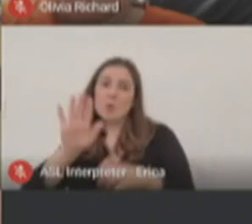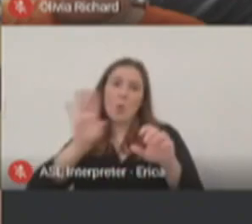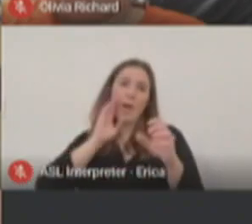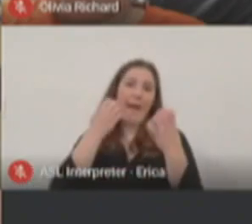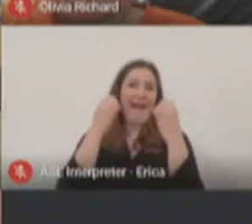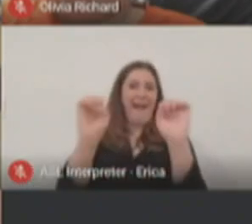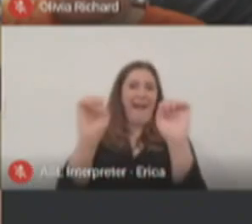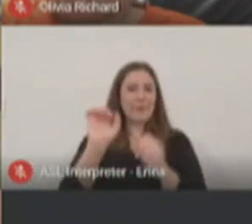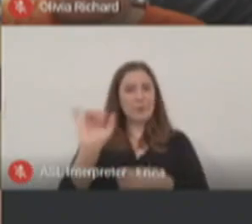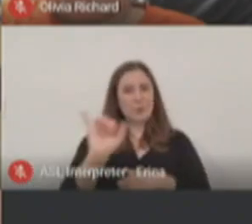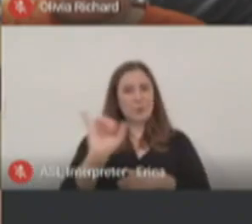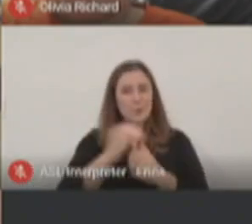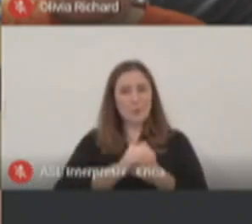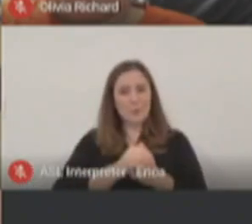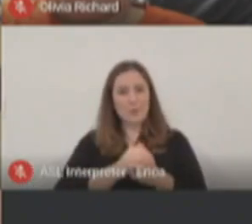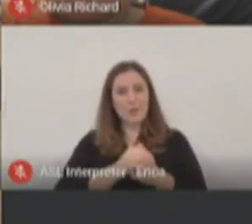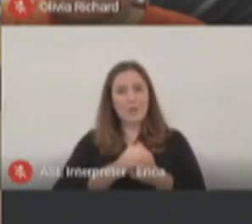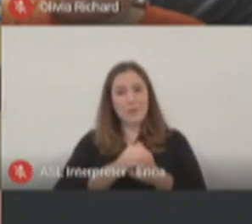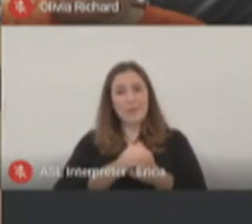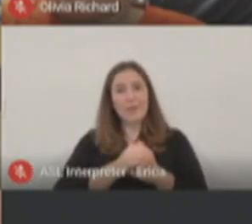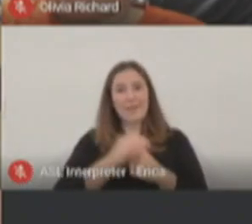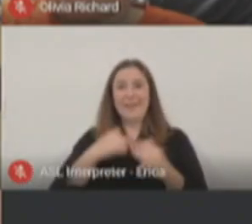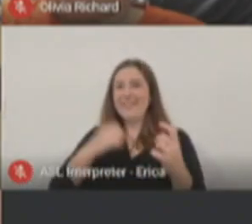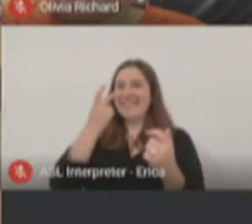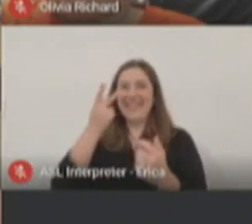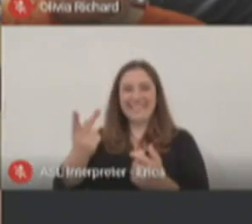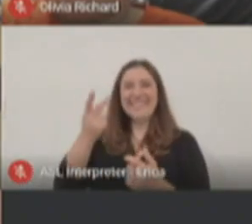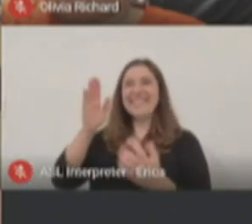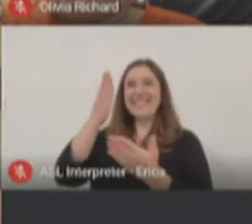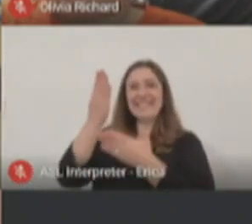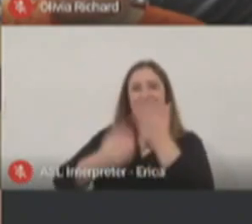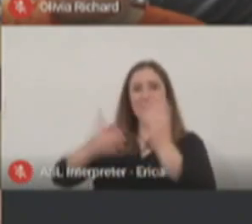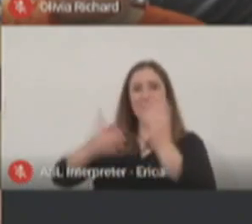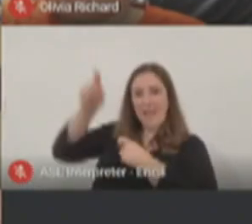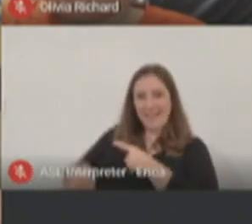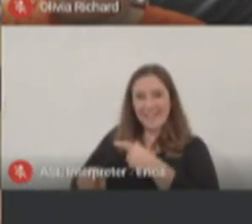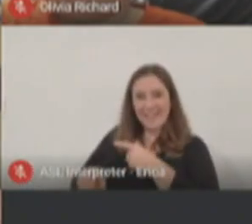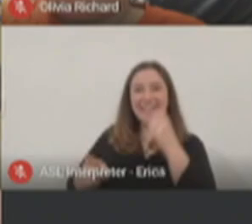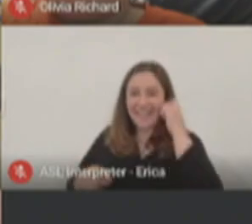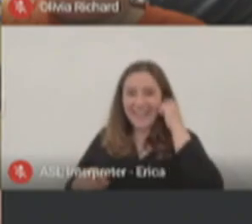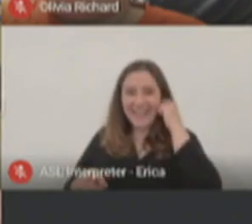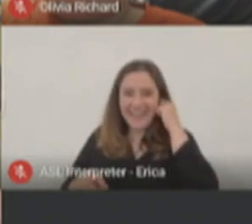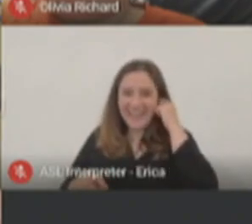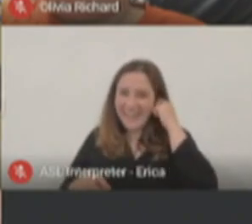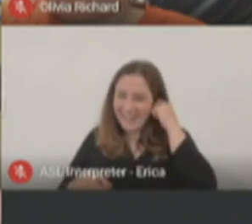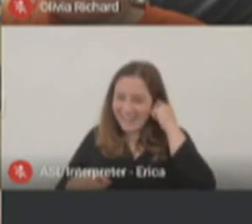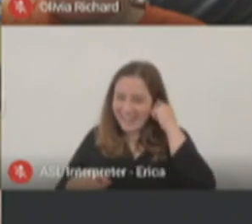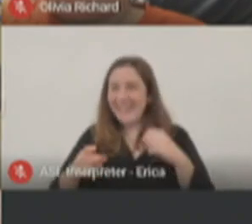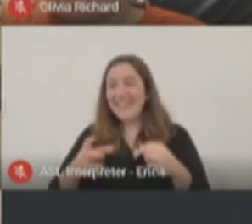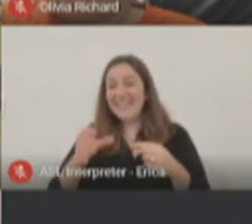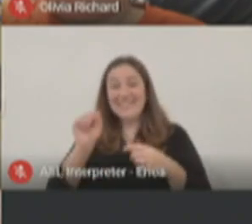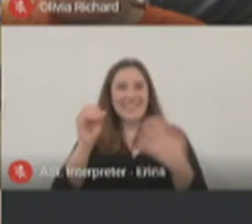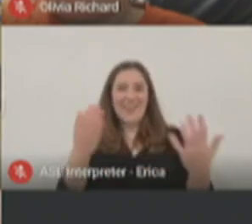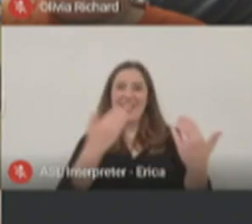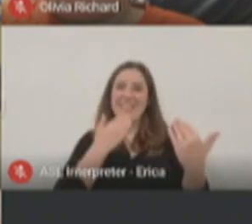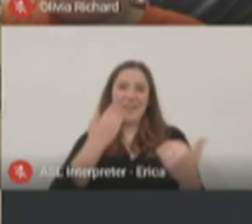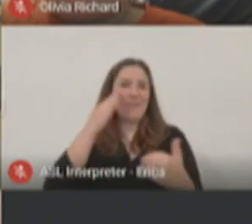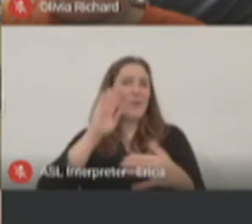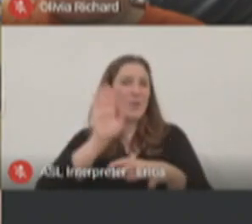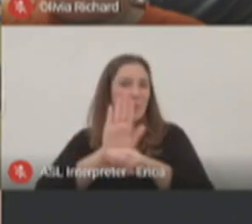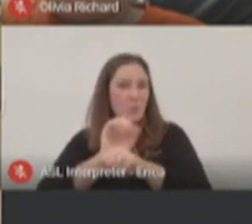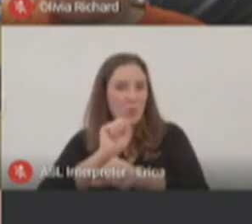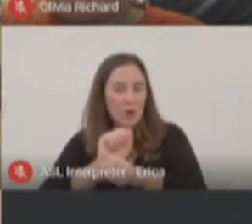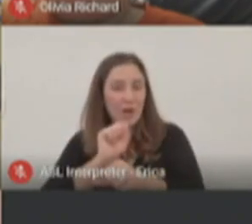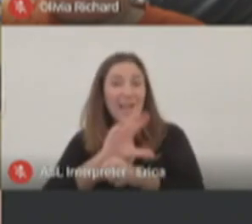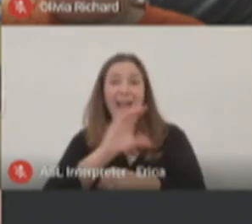the lightning that you're seeing. But thank you for that and for your work. And please, if there's more that